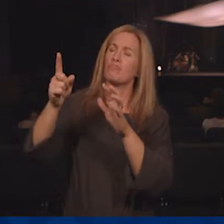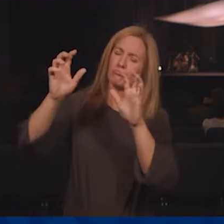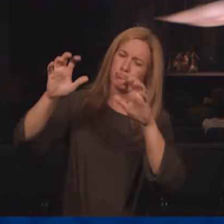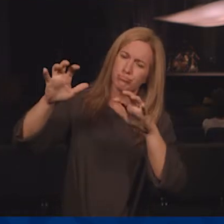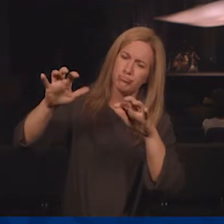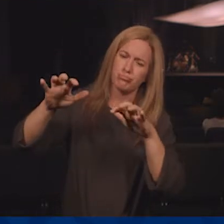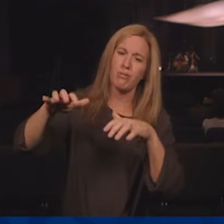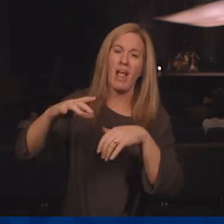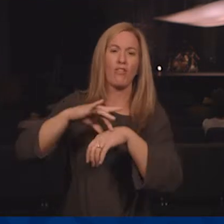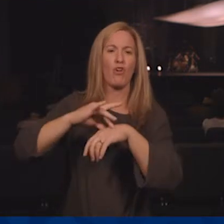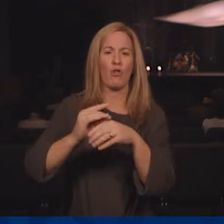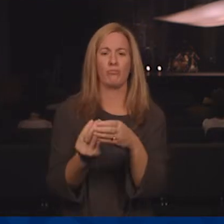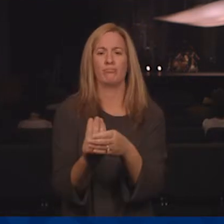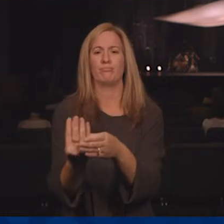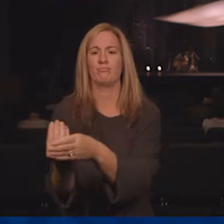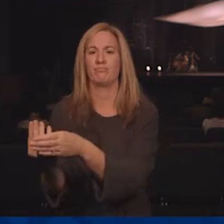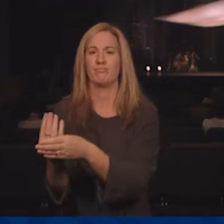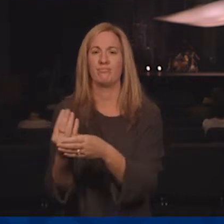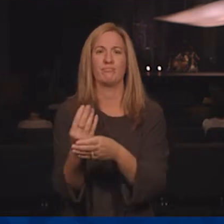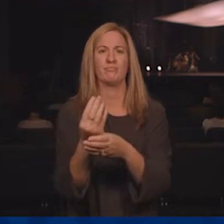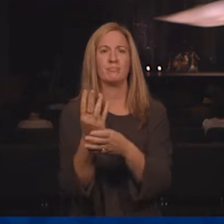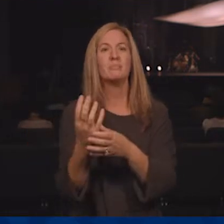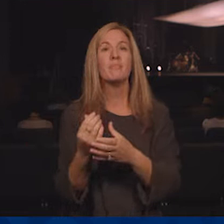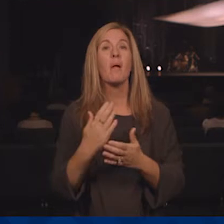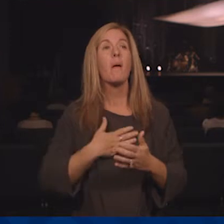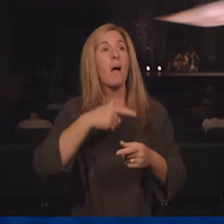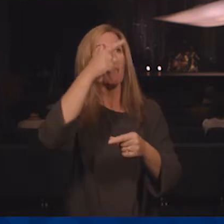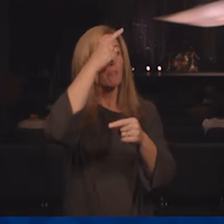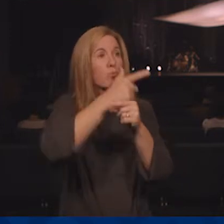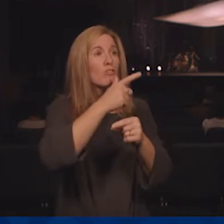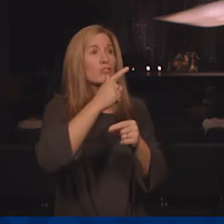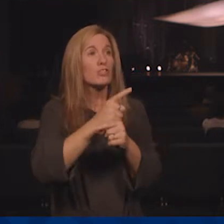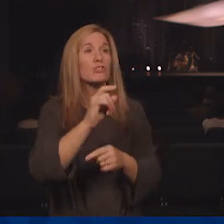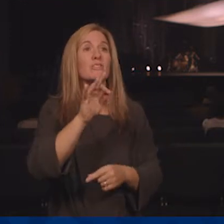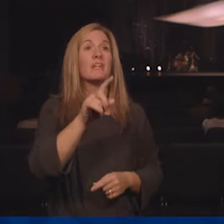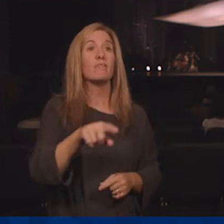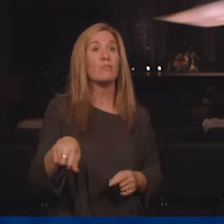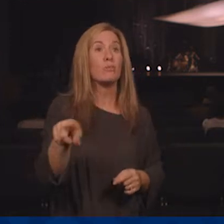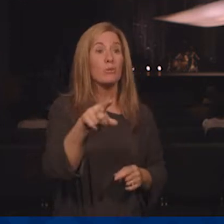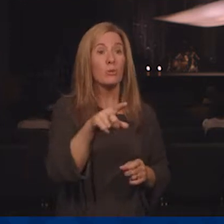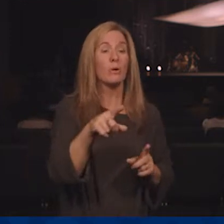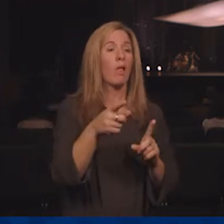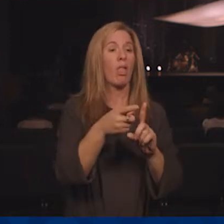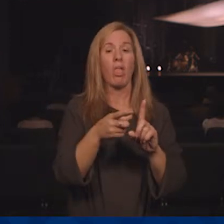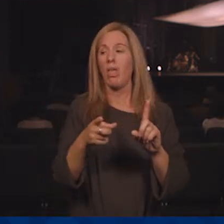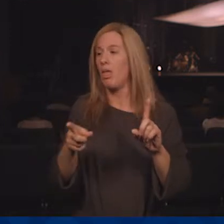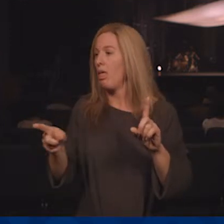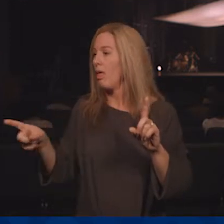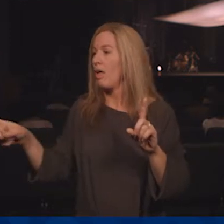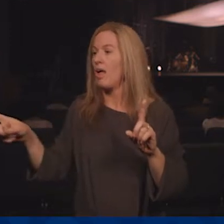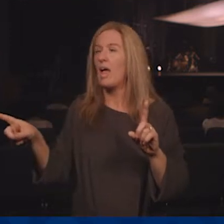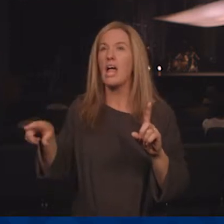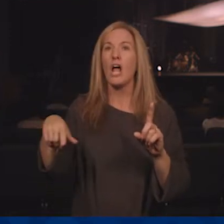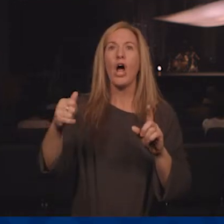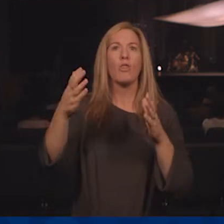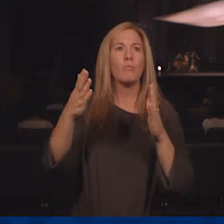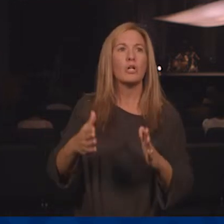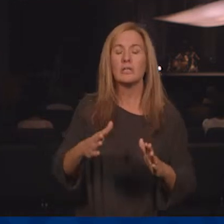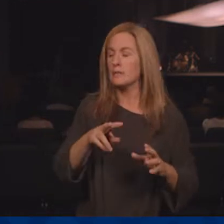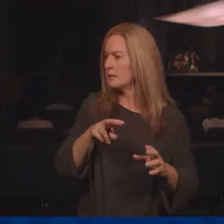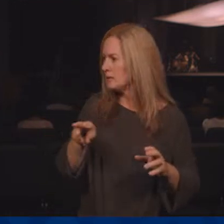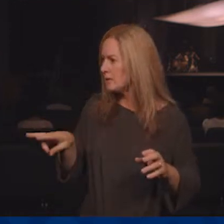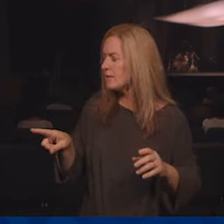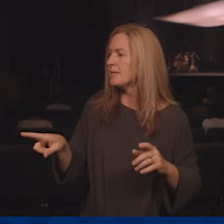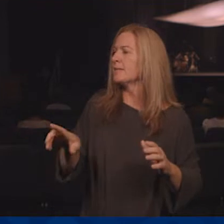My brothers and sisters, if one of you should wander from the truth and someone should bring that person